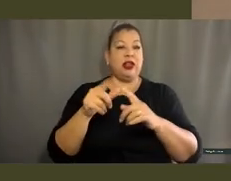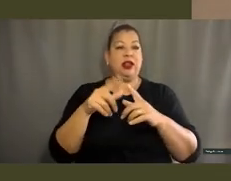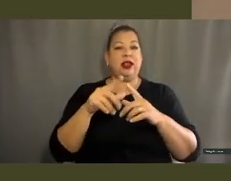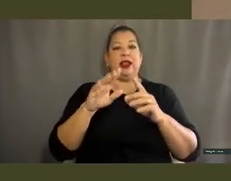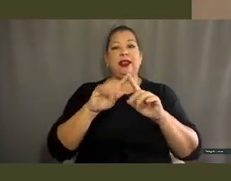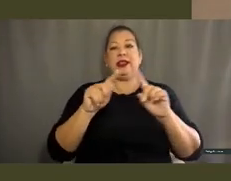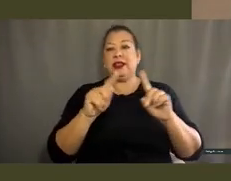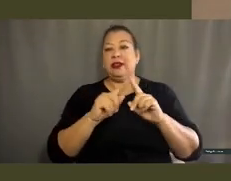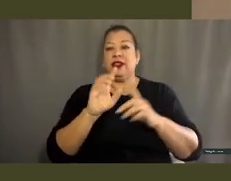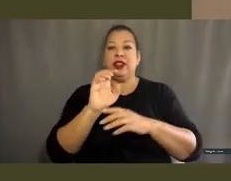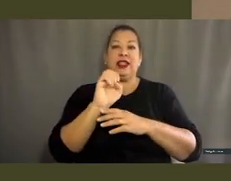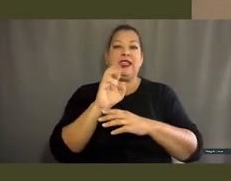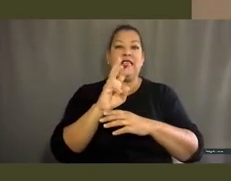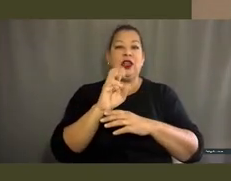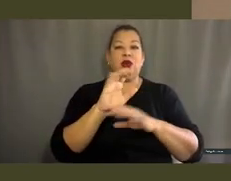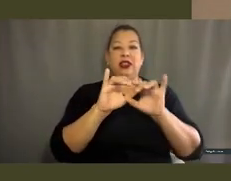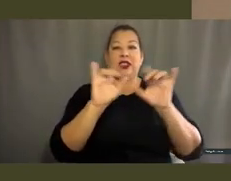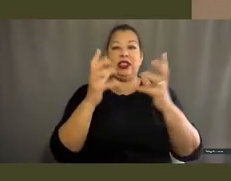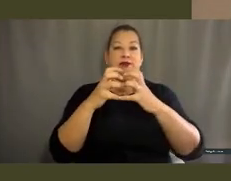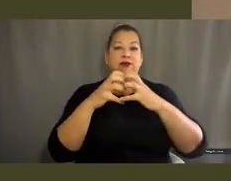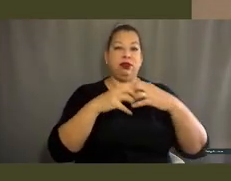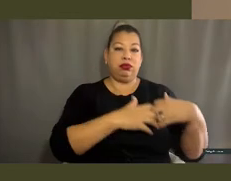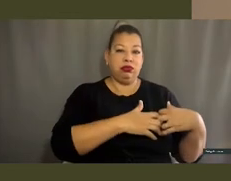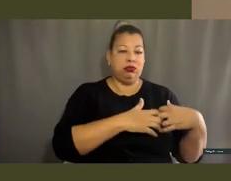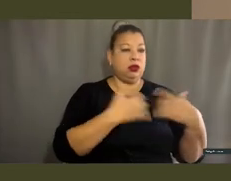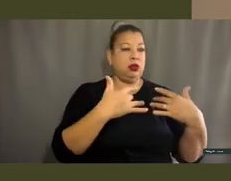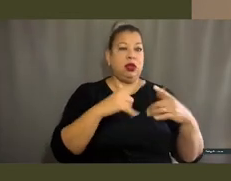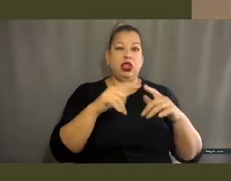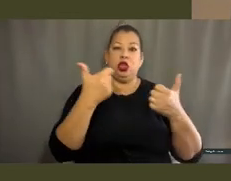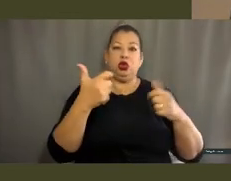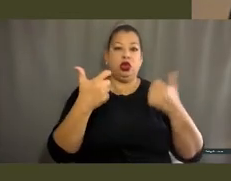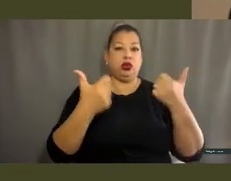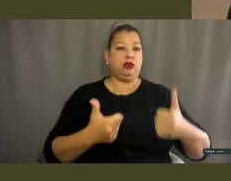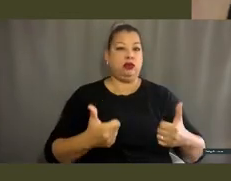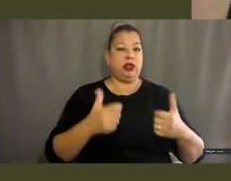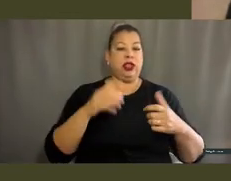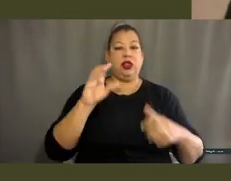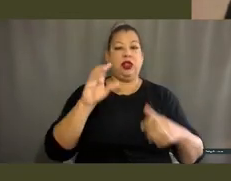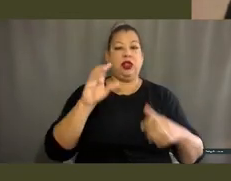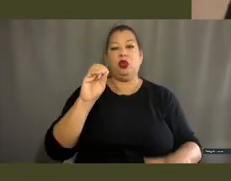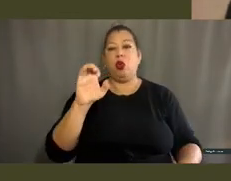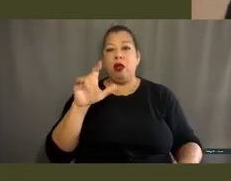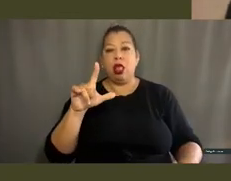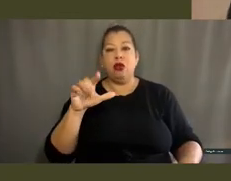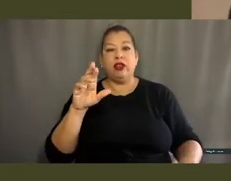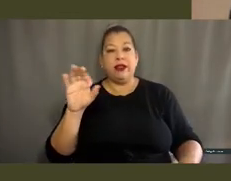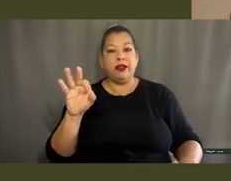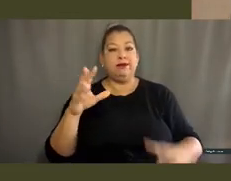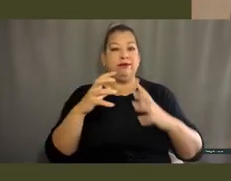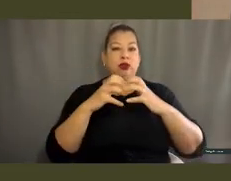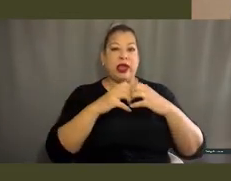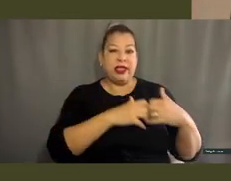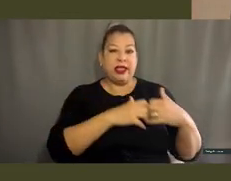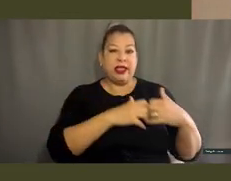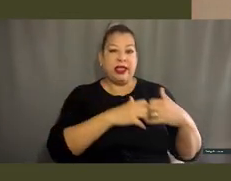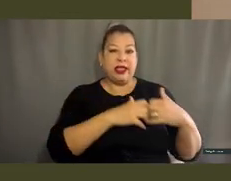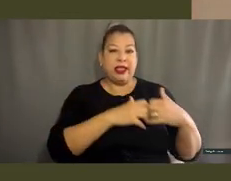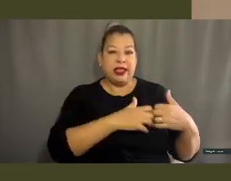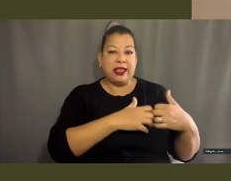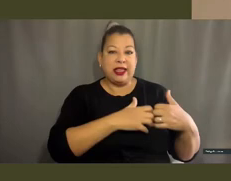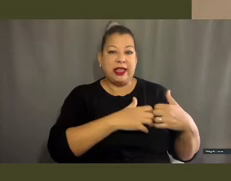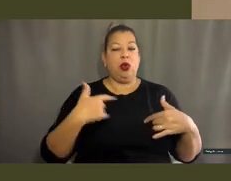know there's massive degradation in coral reefs, where there will be a need for action, very